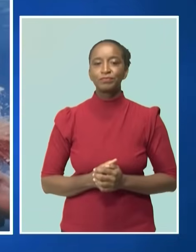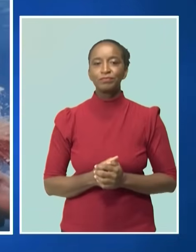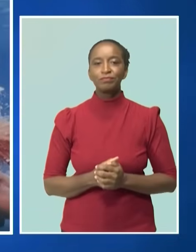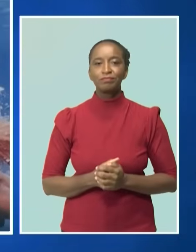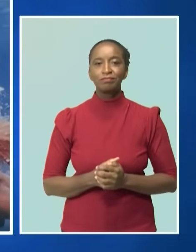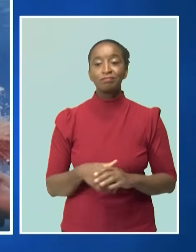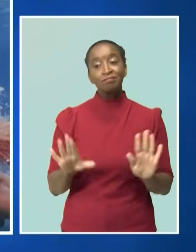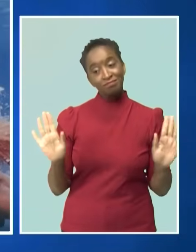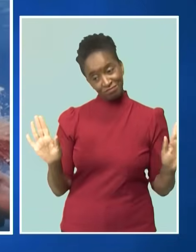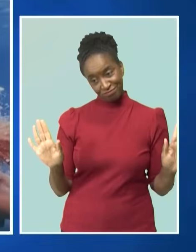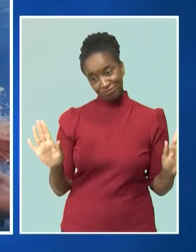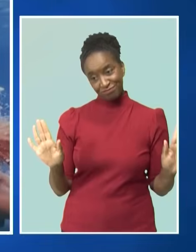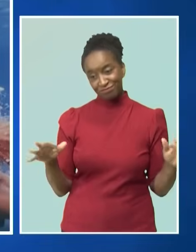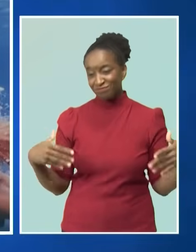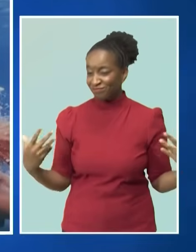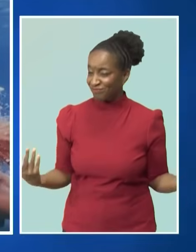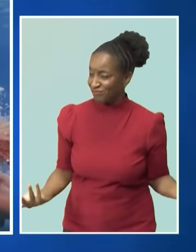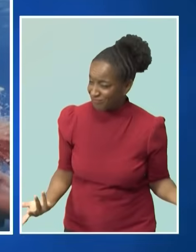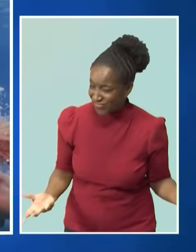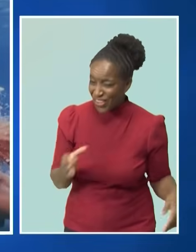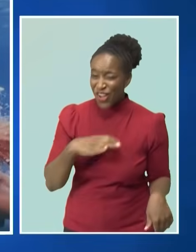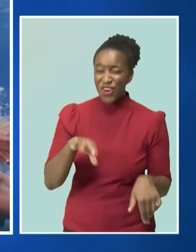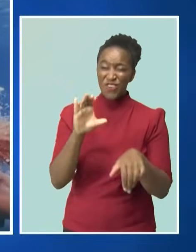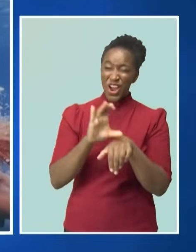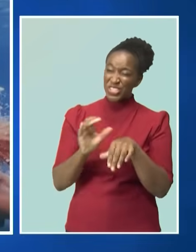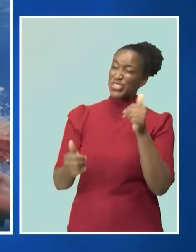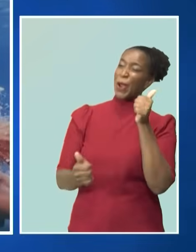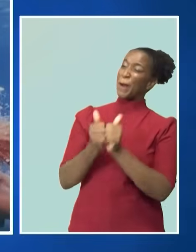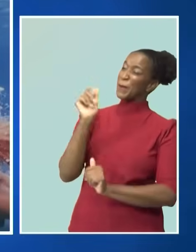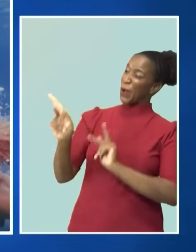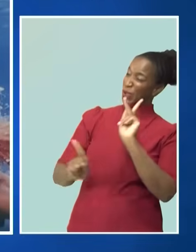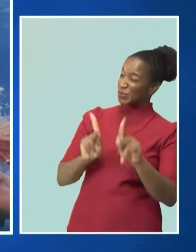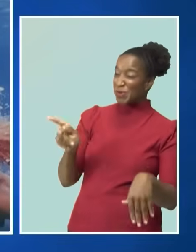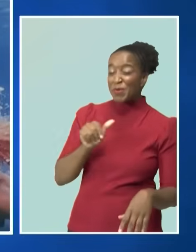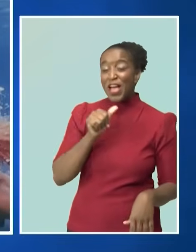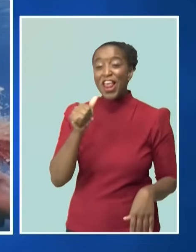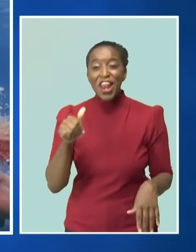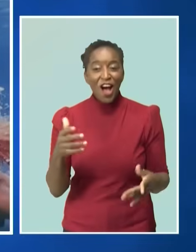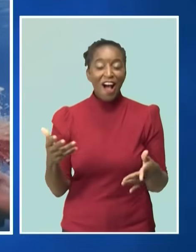I refuse to believe that Christ Church got more people than November St. Michael.